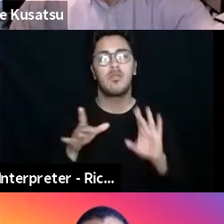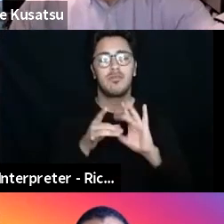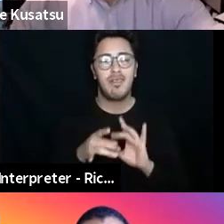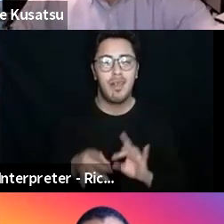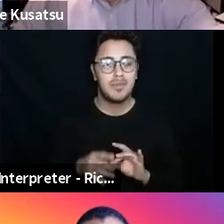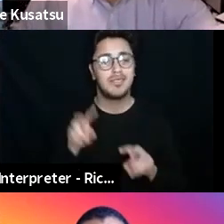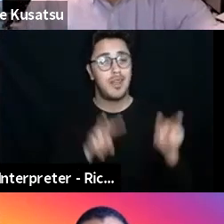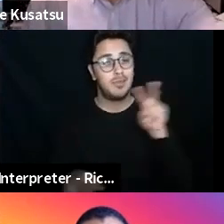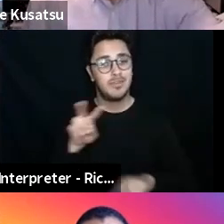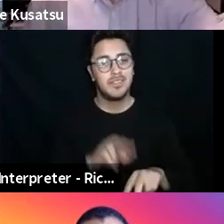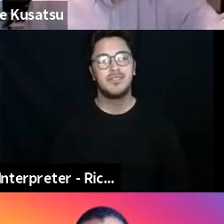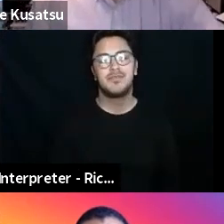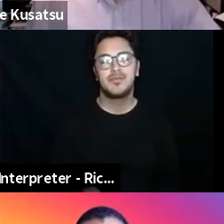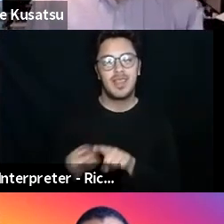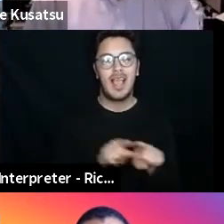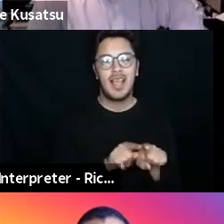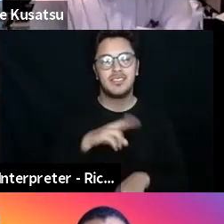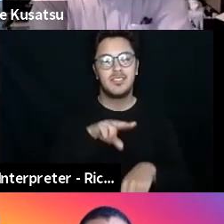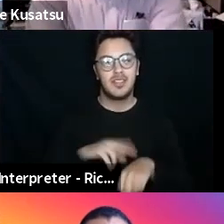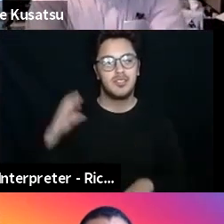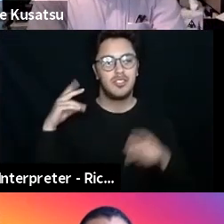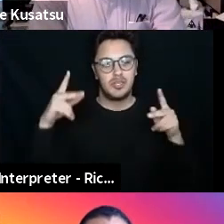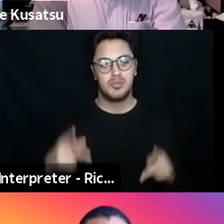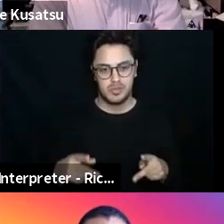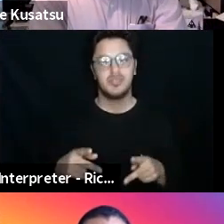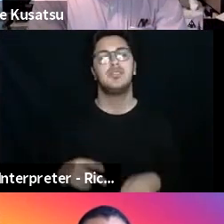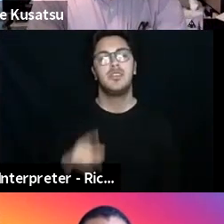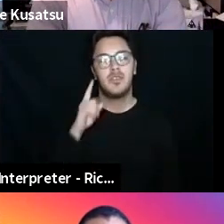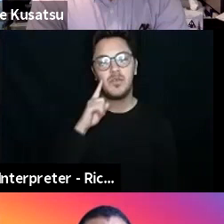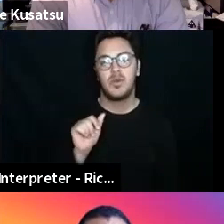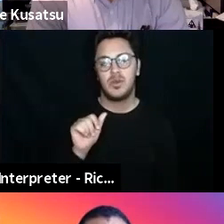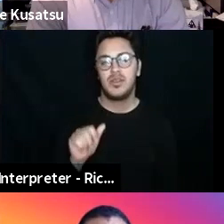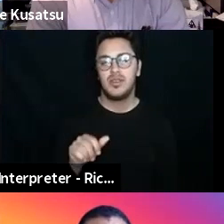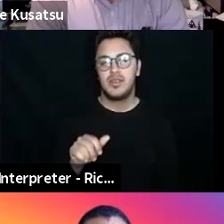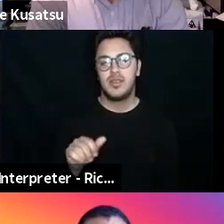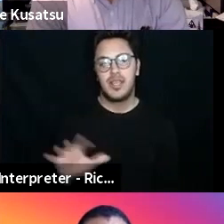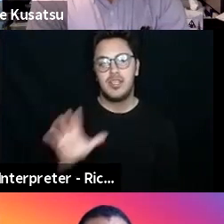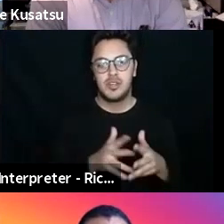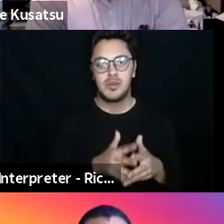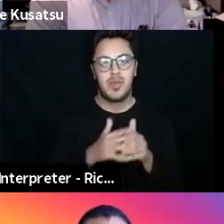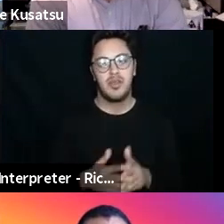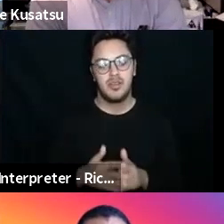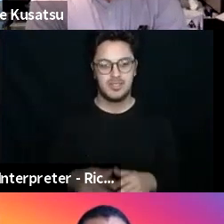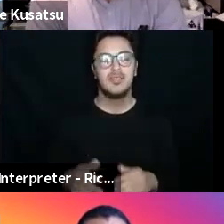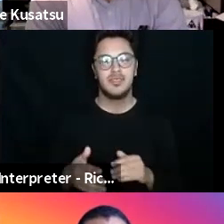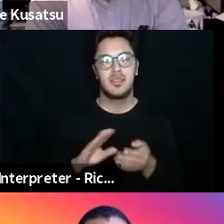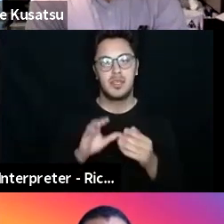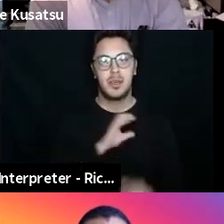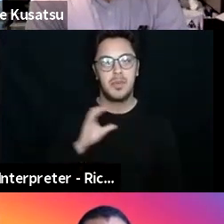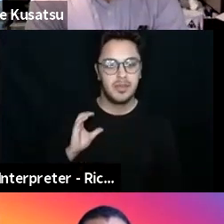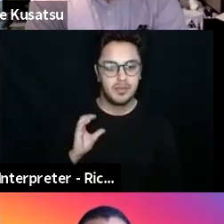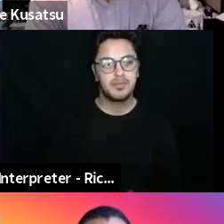observations. As the national chair of SAG-AFTRA's Asian Pacific American Media Committee, I'm grateful that our union has chosen